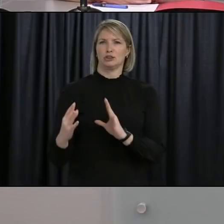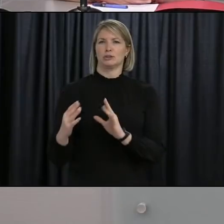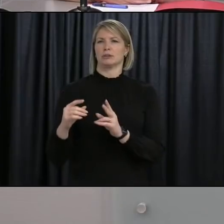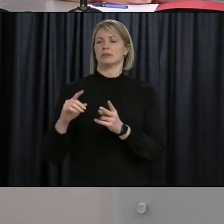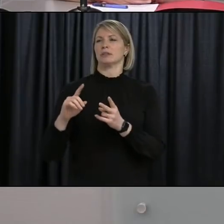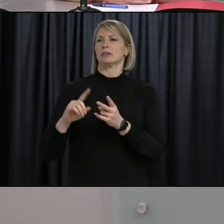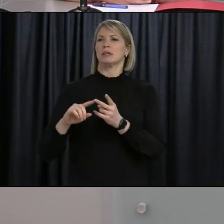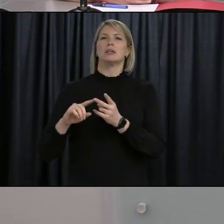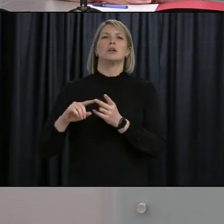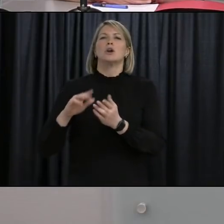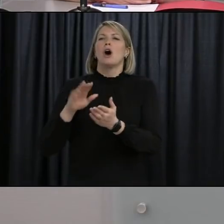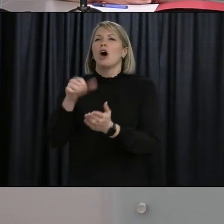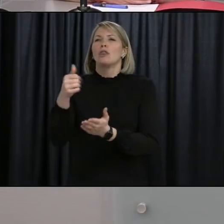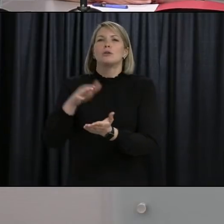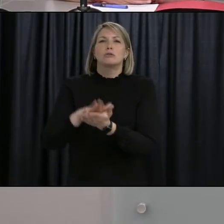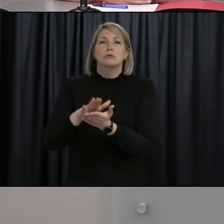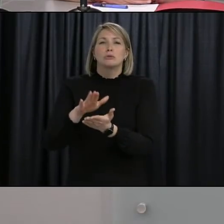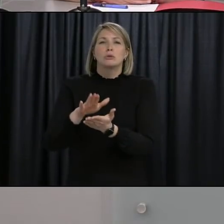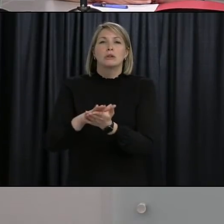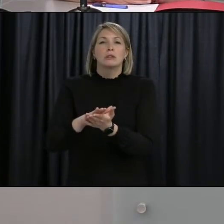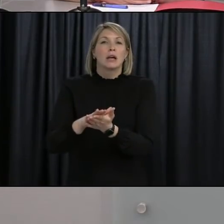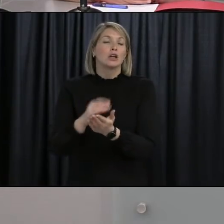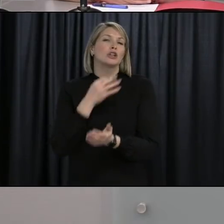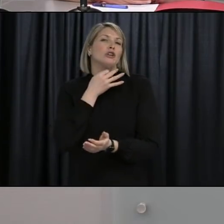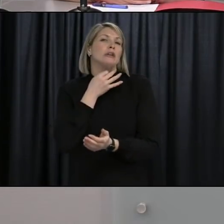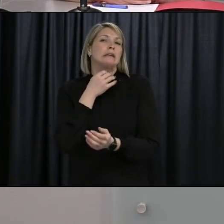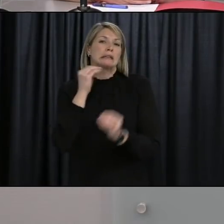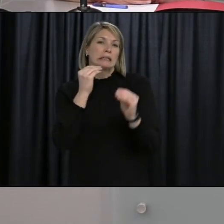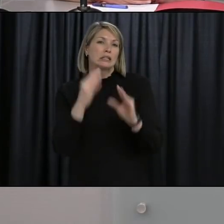Are those teachers being advised to self-isolate?